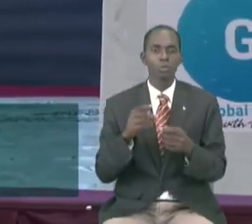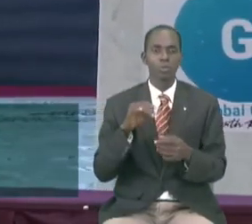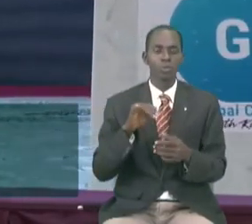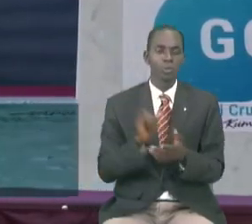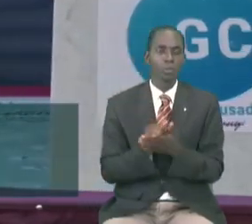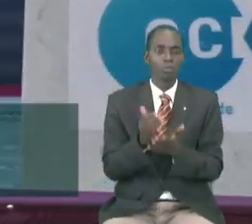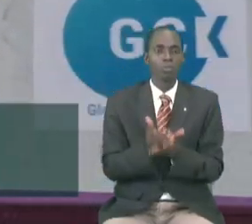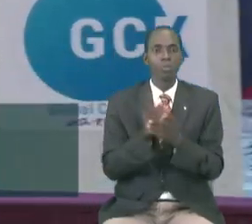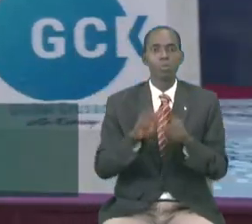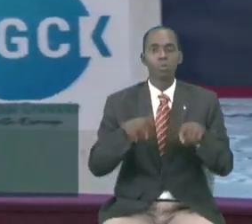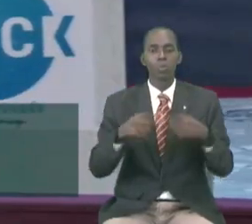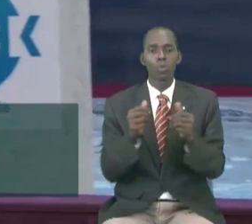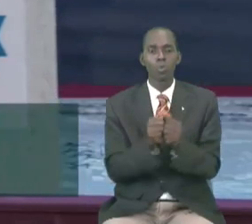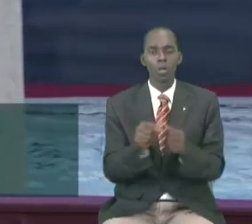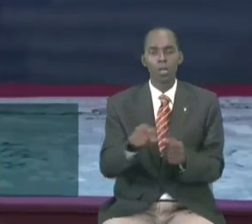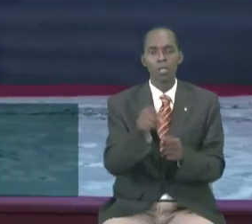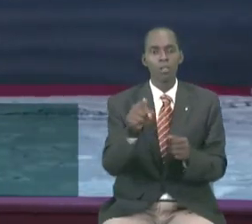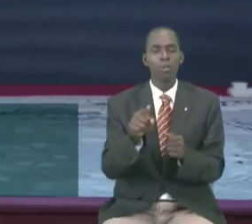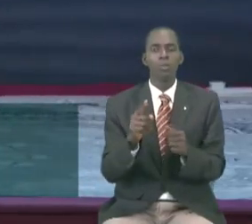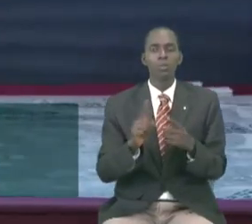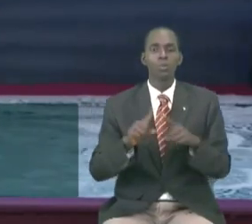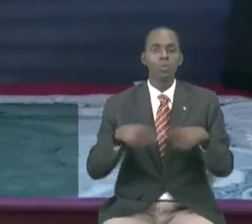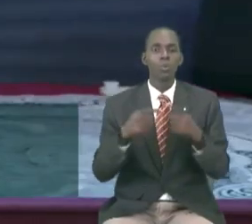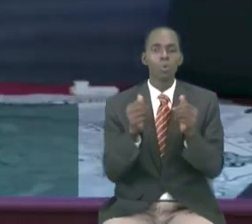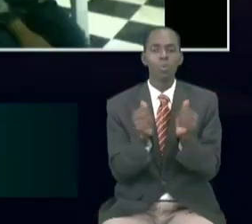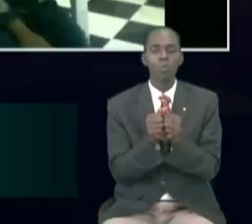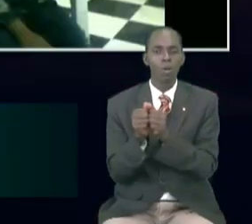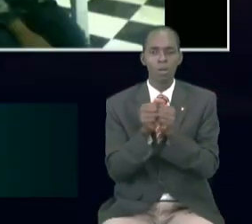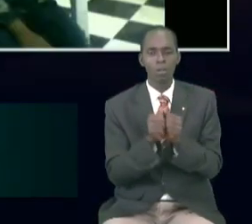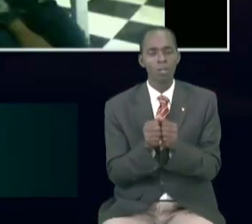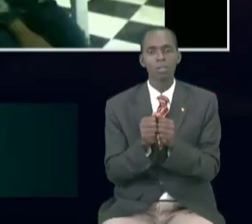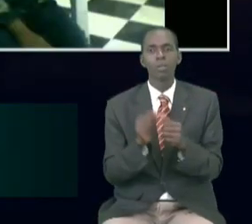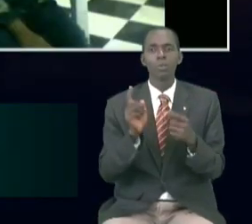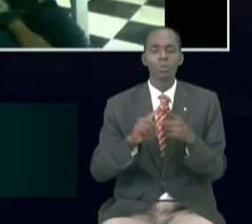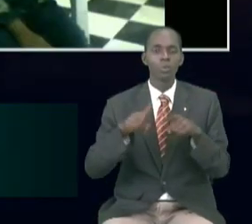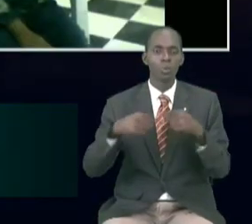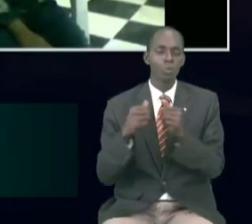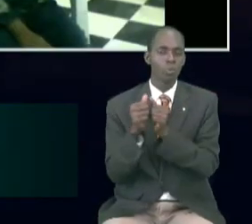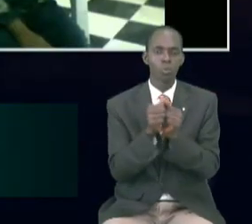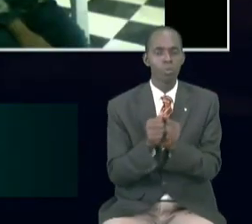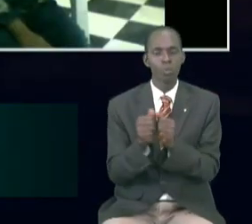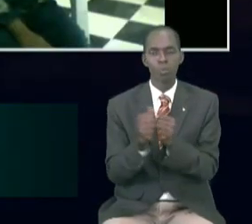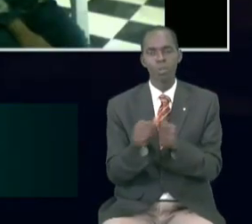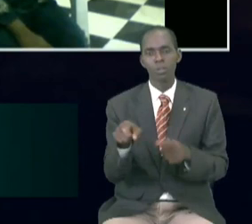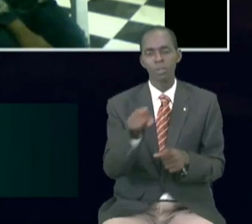them. They didn't have the supernatural call to go with them. They didn't have